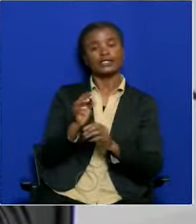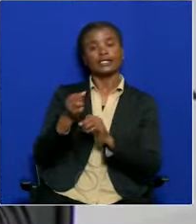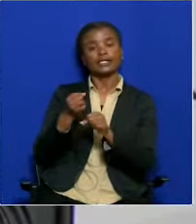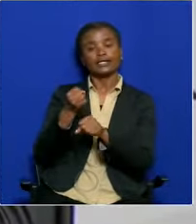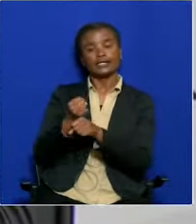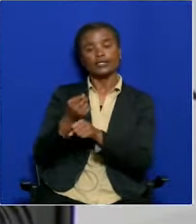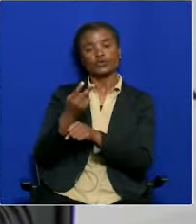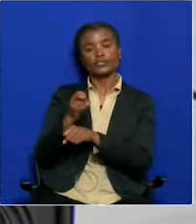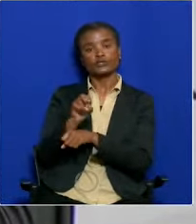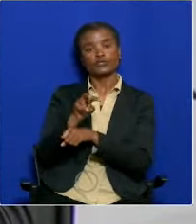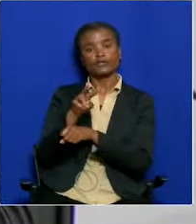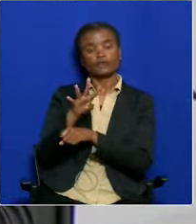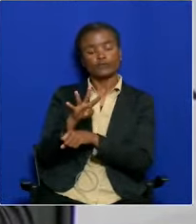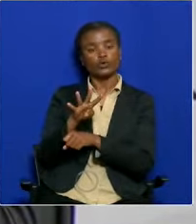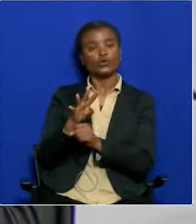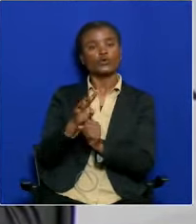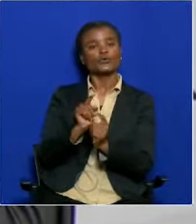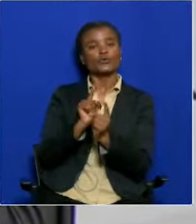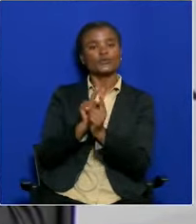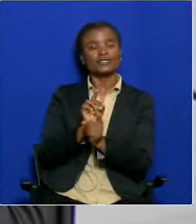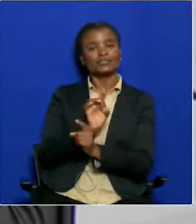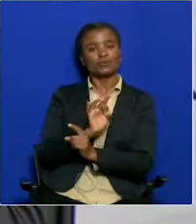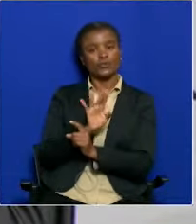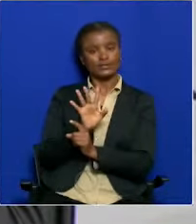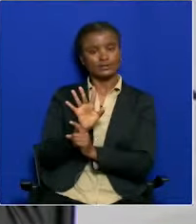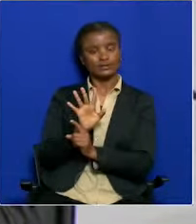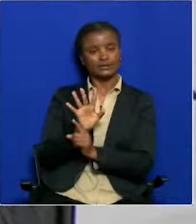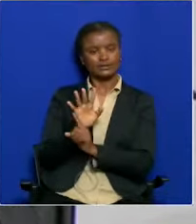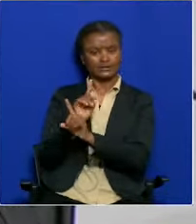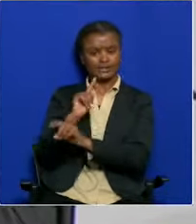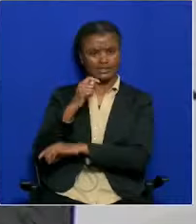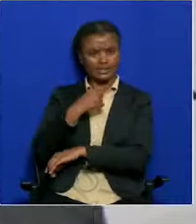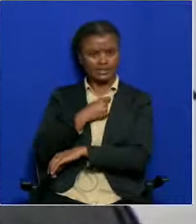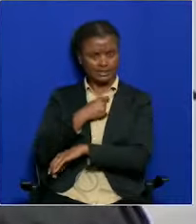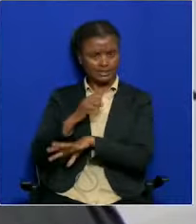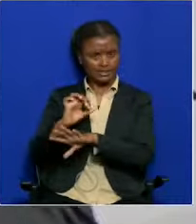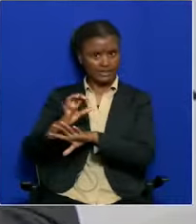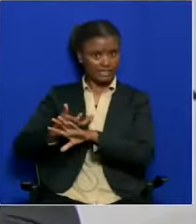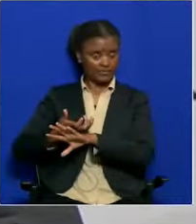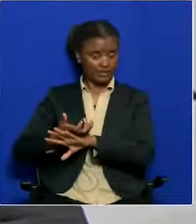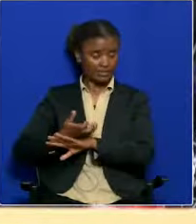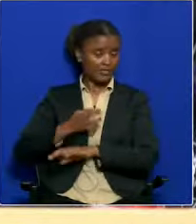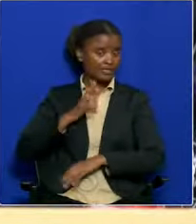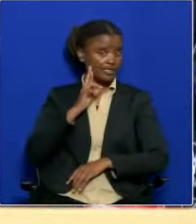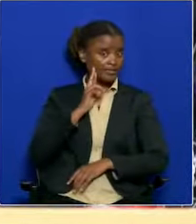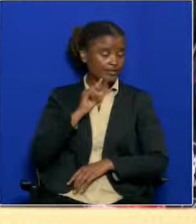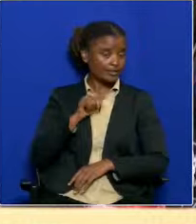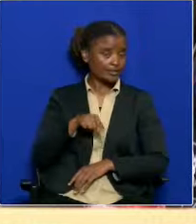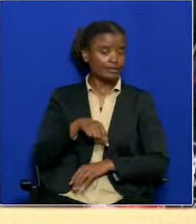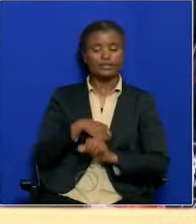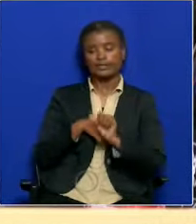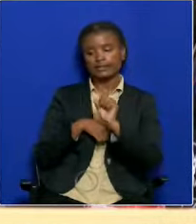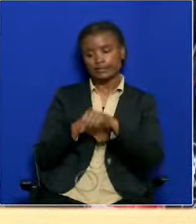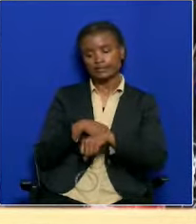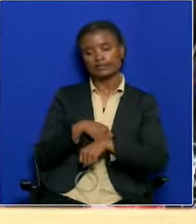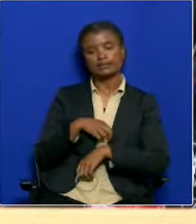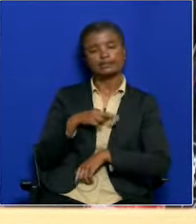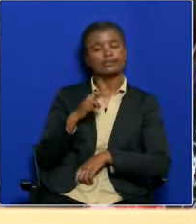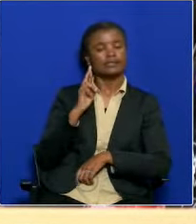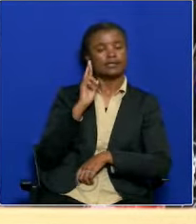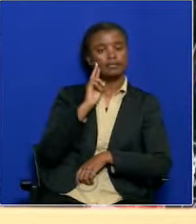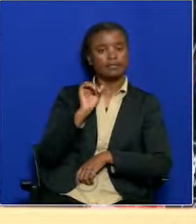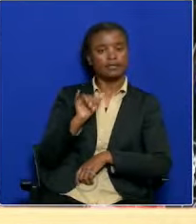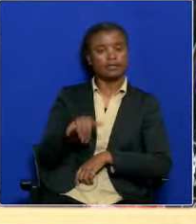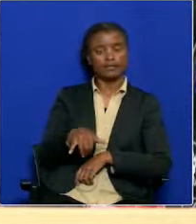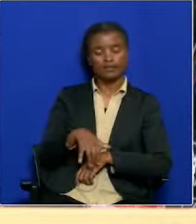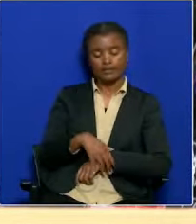the son's engagement. Remember that? yes, I remember that. So now you're saying that the